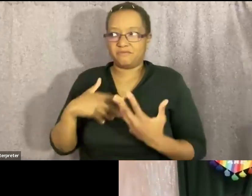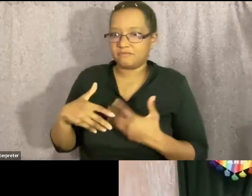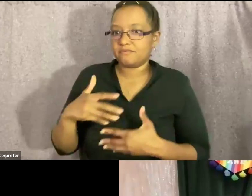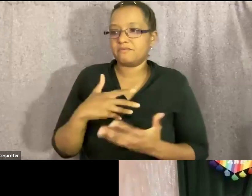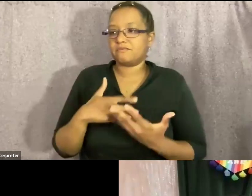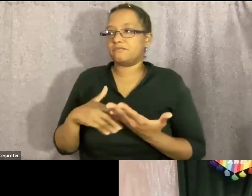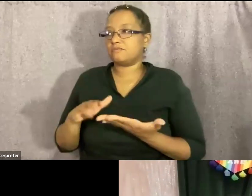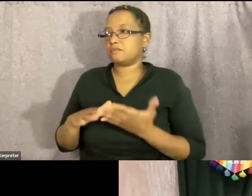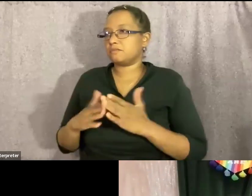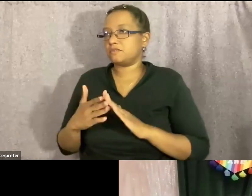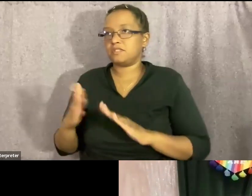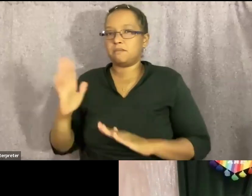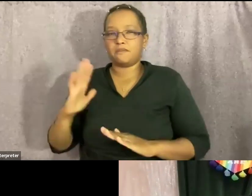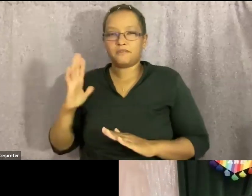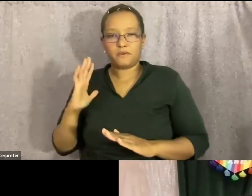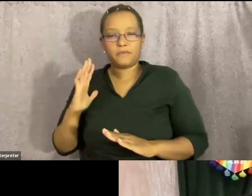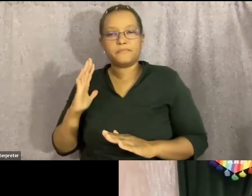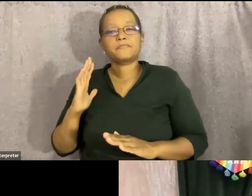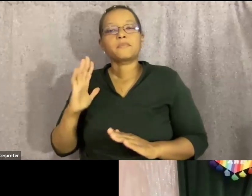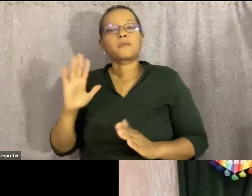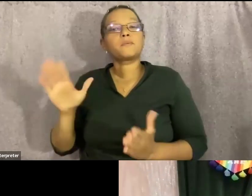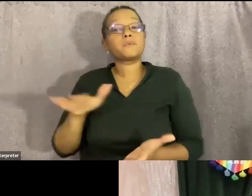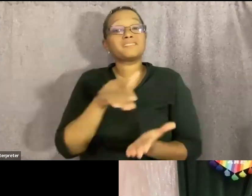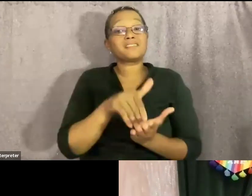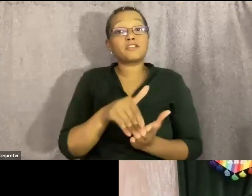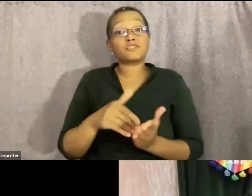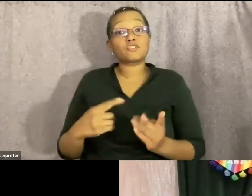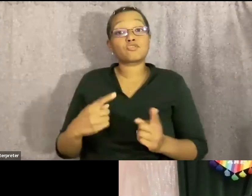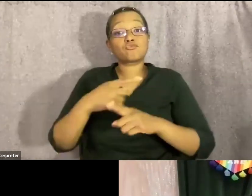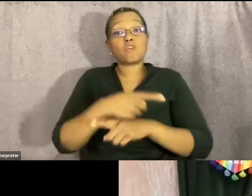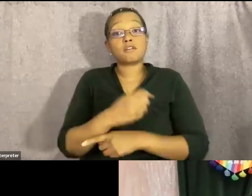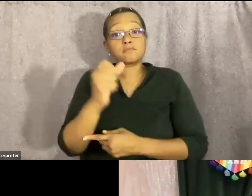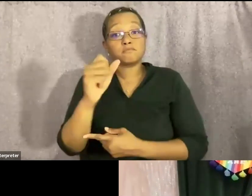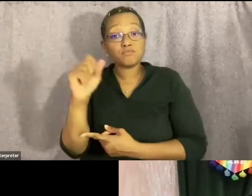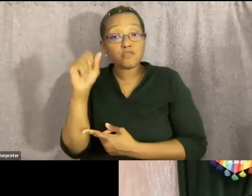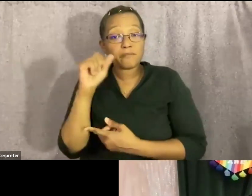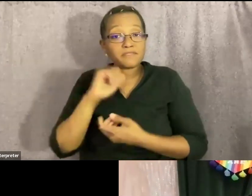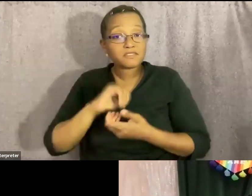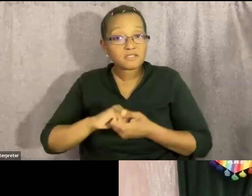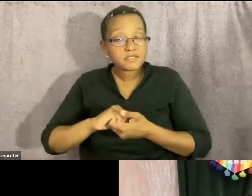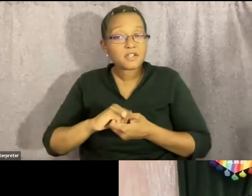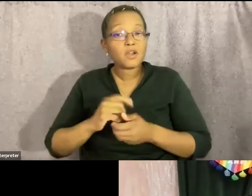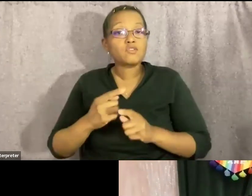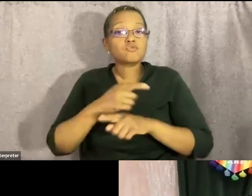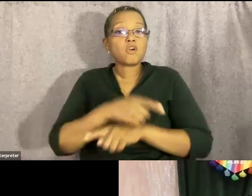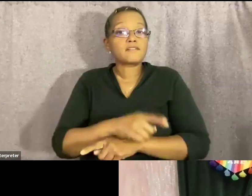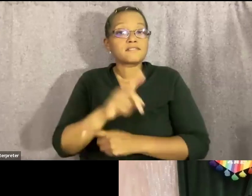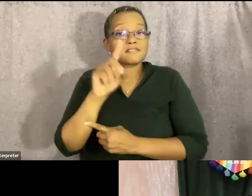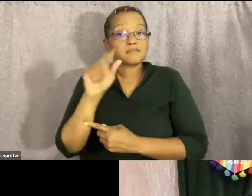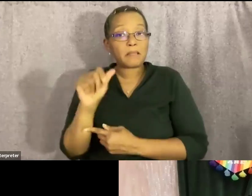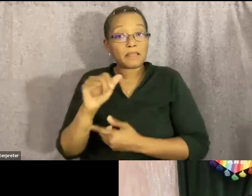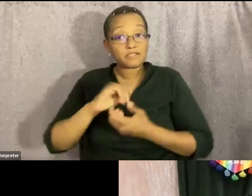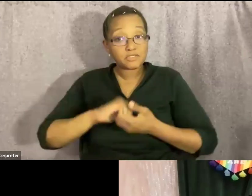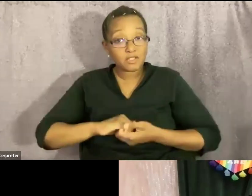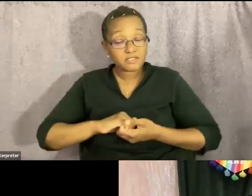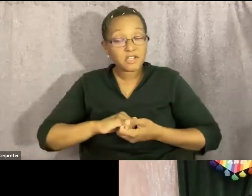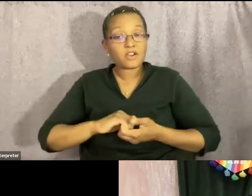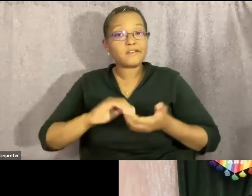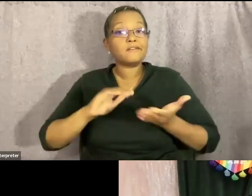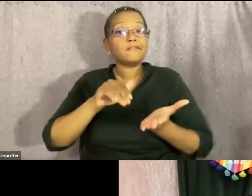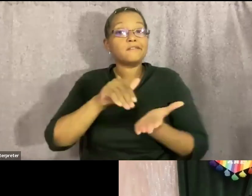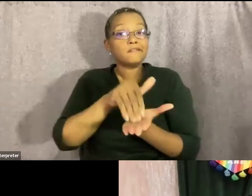together in that space if there are certain people that you don't see as valuable just because of the way that they experience life.